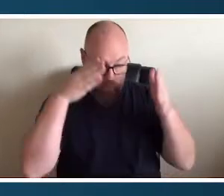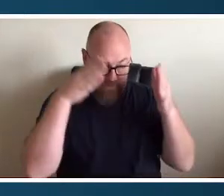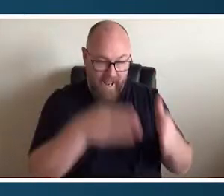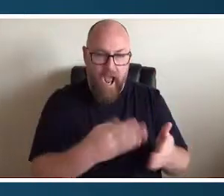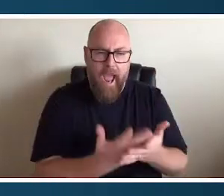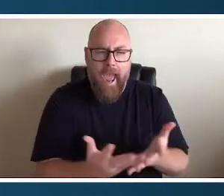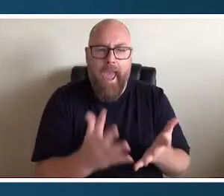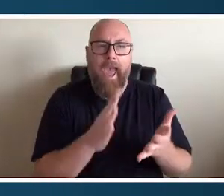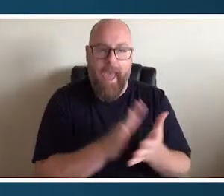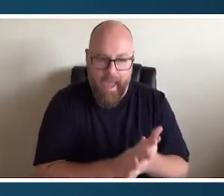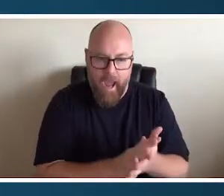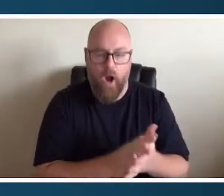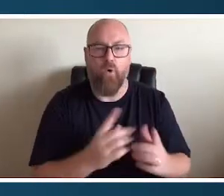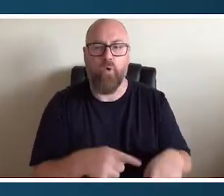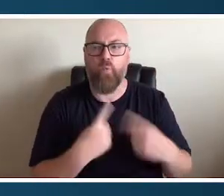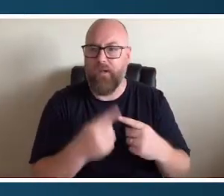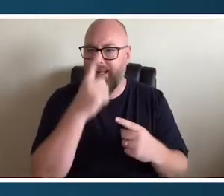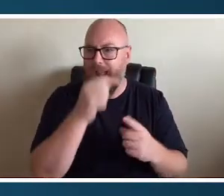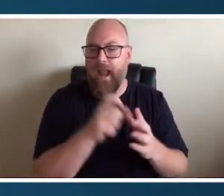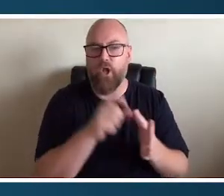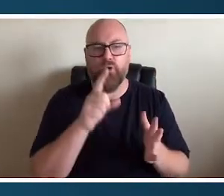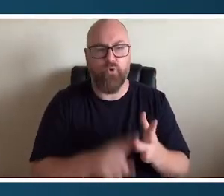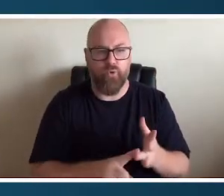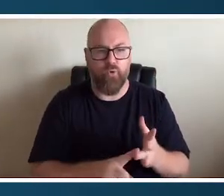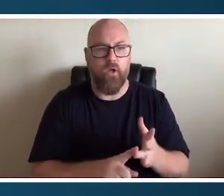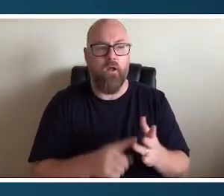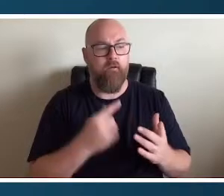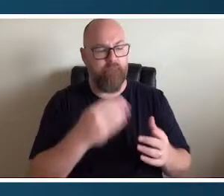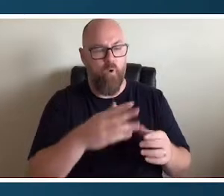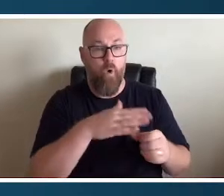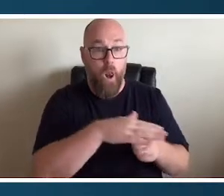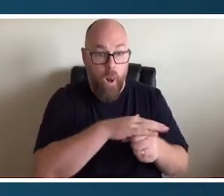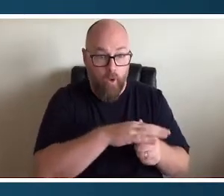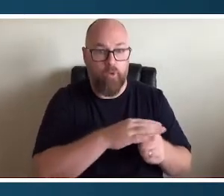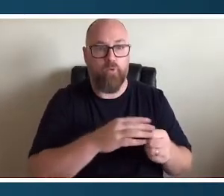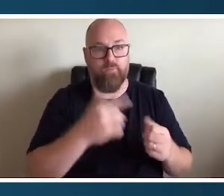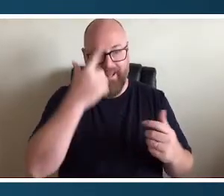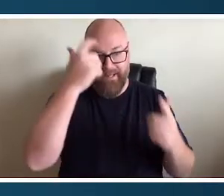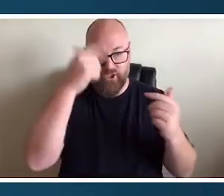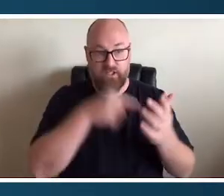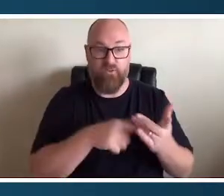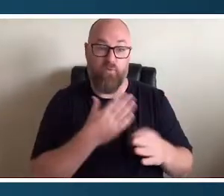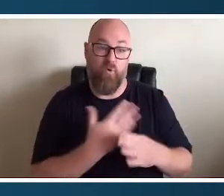these truly led localization initiatives to work on those.